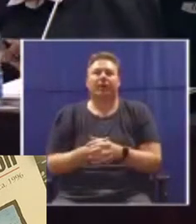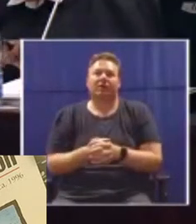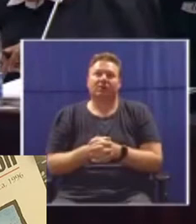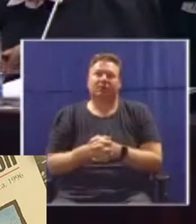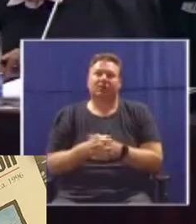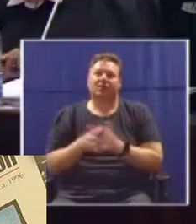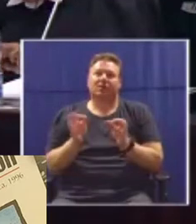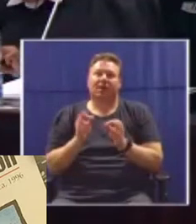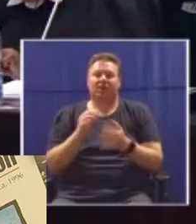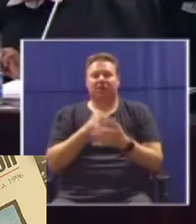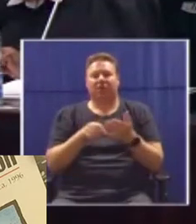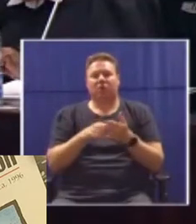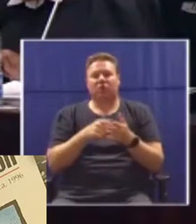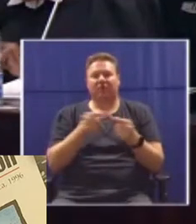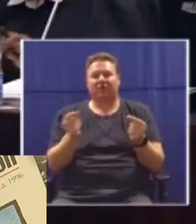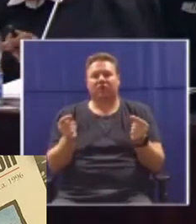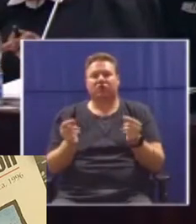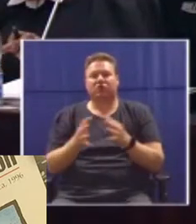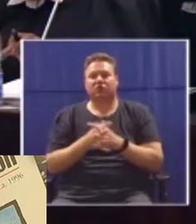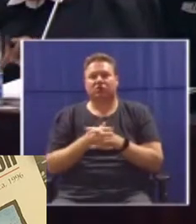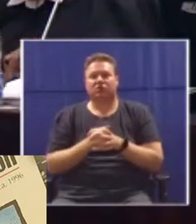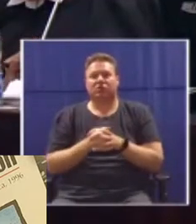None. The voting session is now closed.